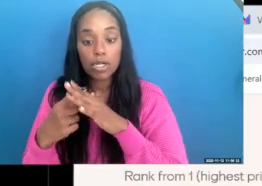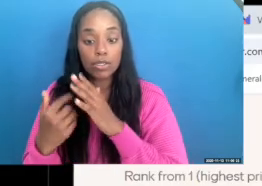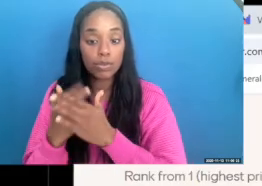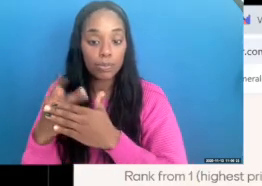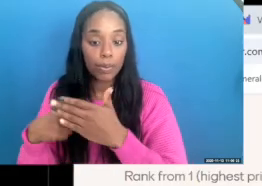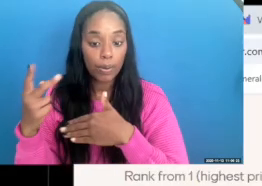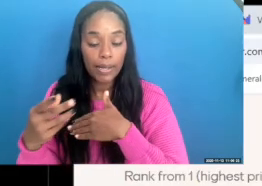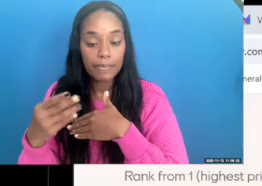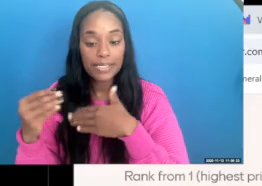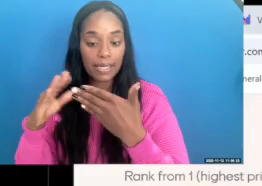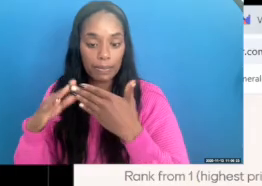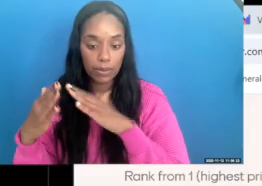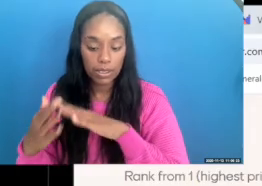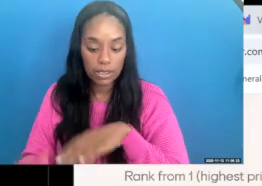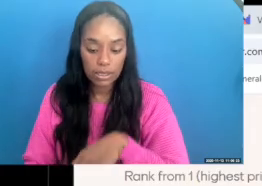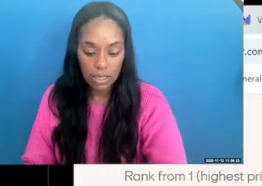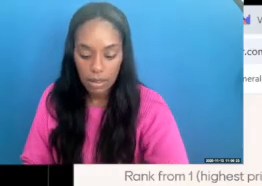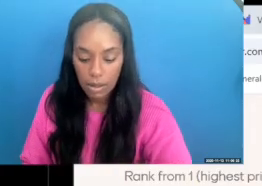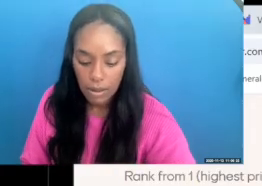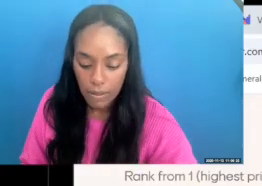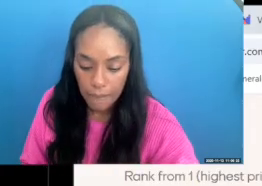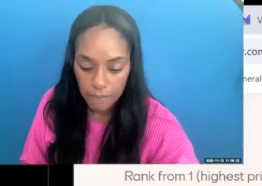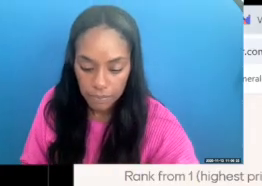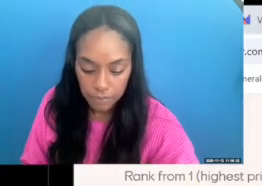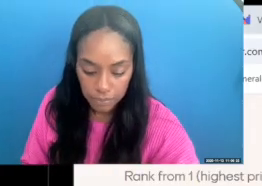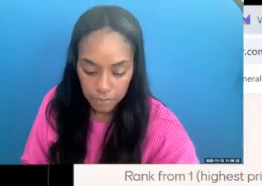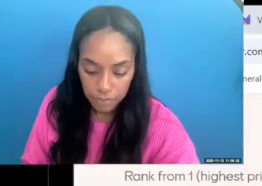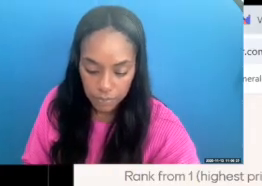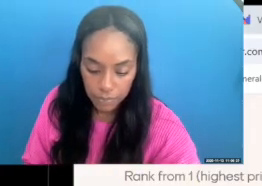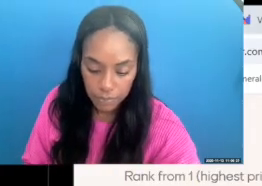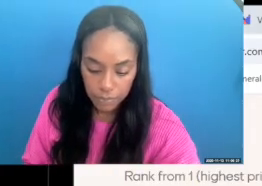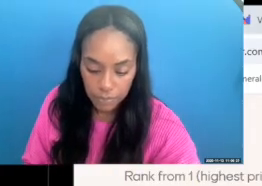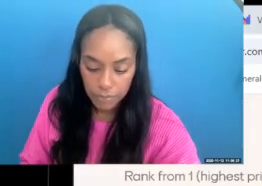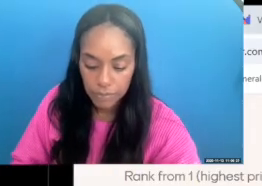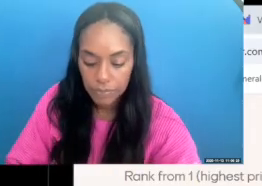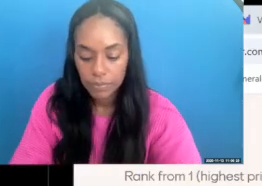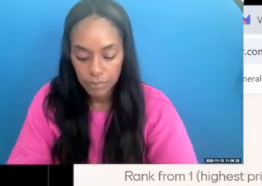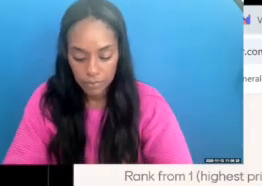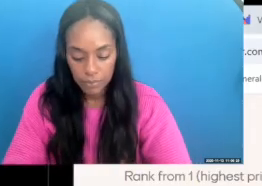basic support to help start new programs in communities.